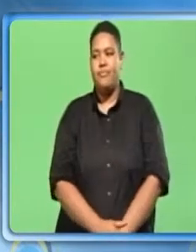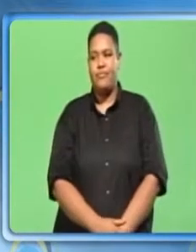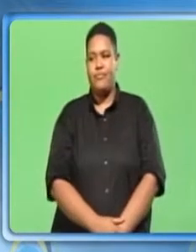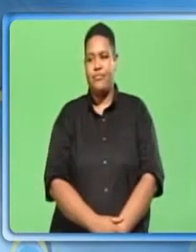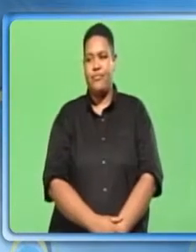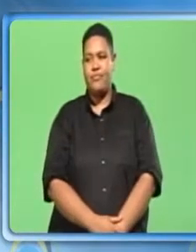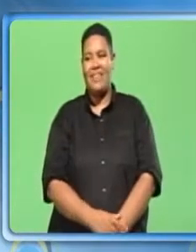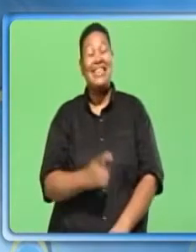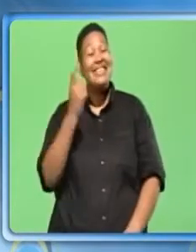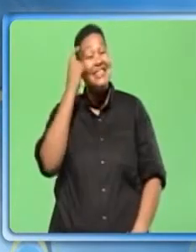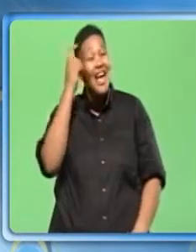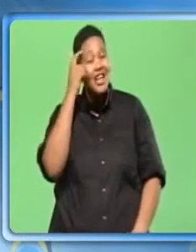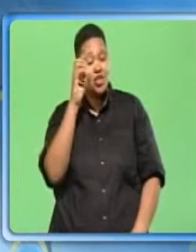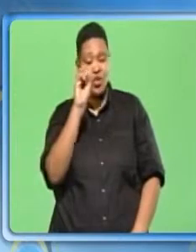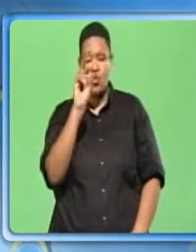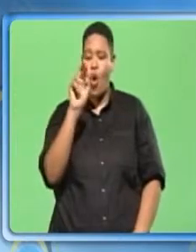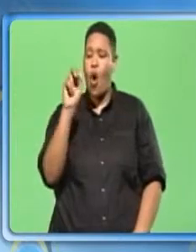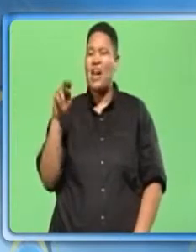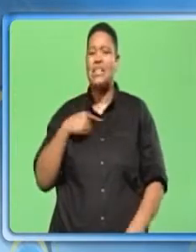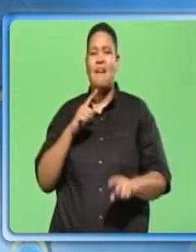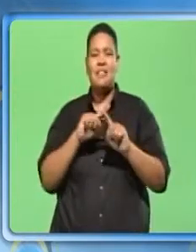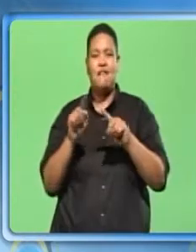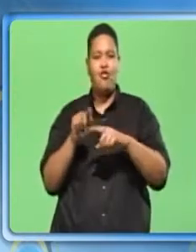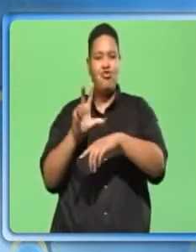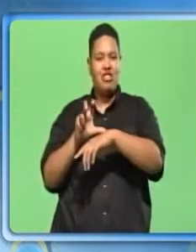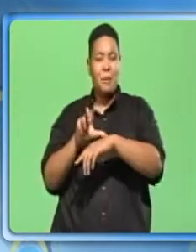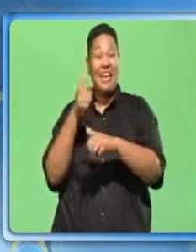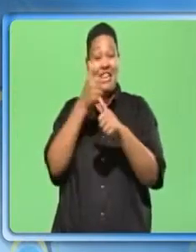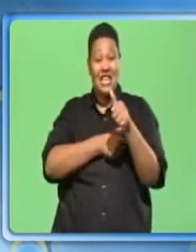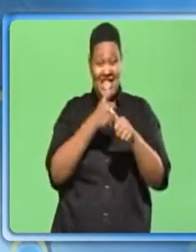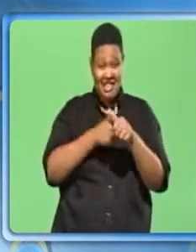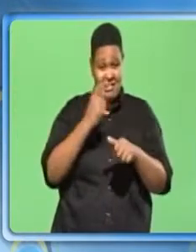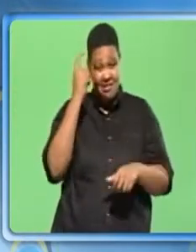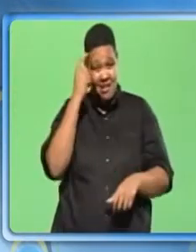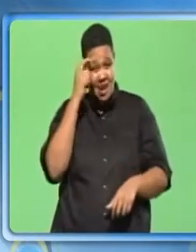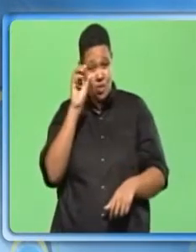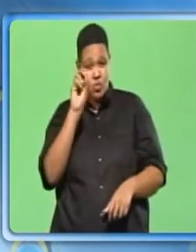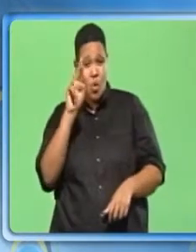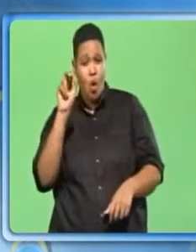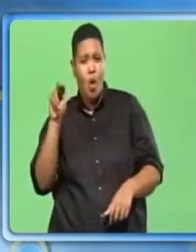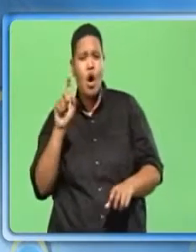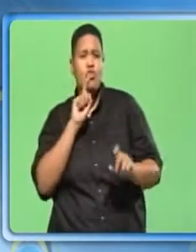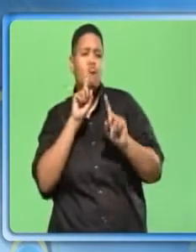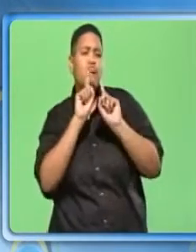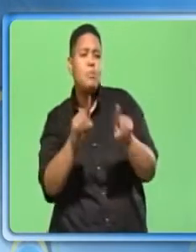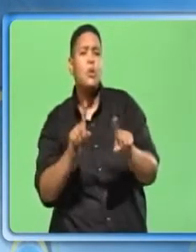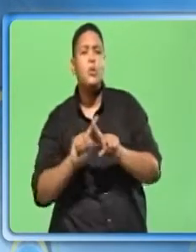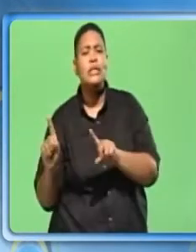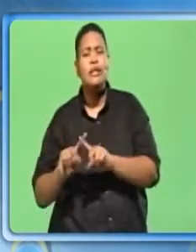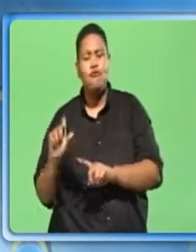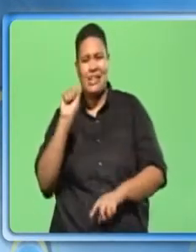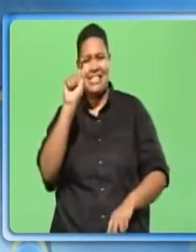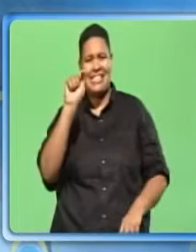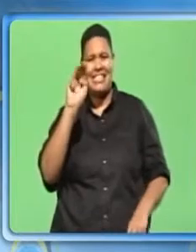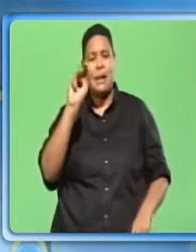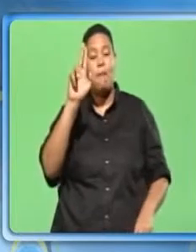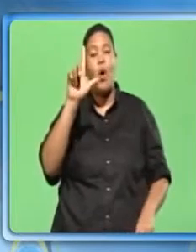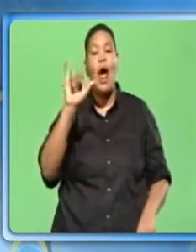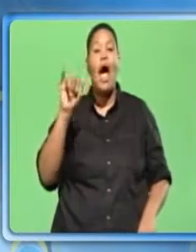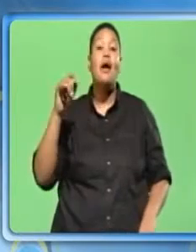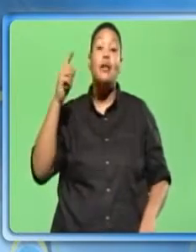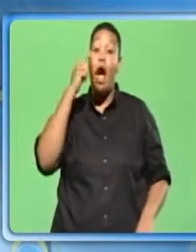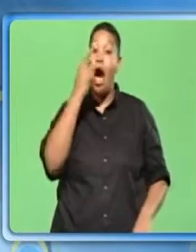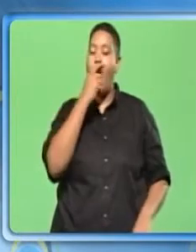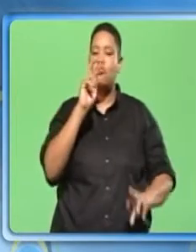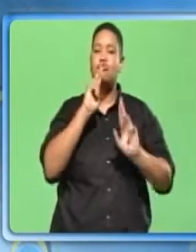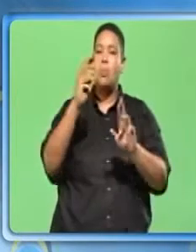Sense organs contain receptors. Each sense organ responds to different stimuli. The eyes respond to